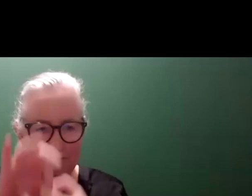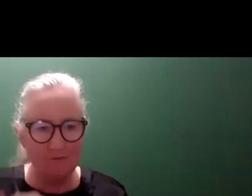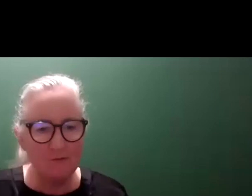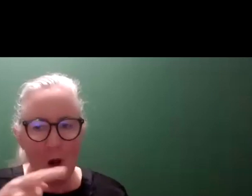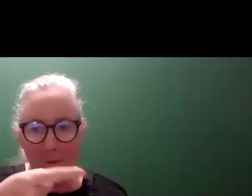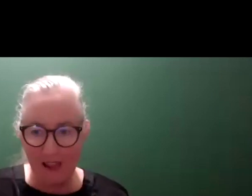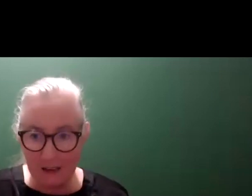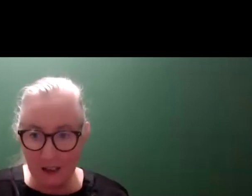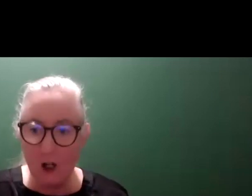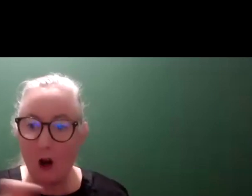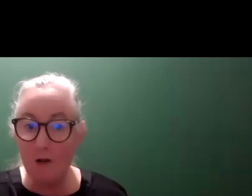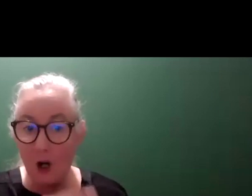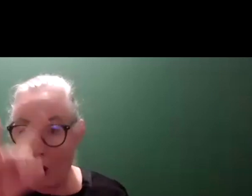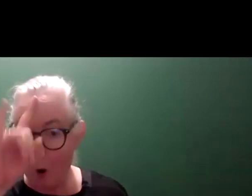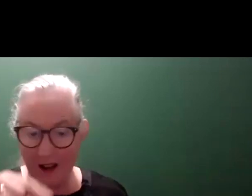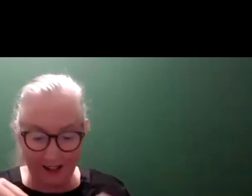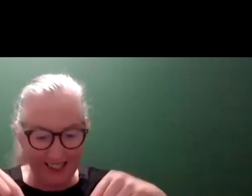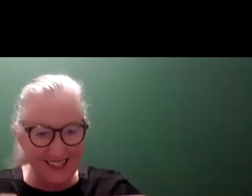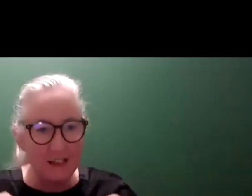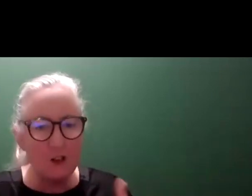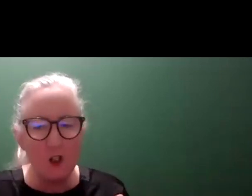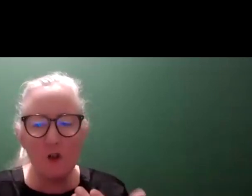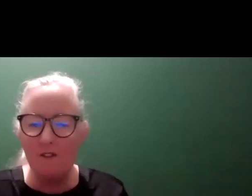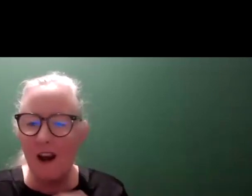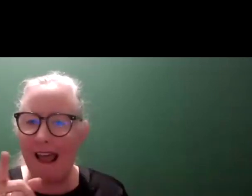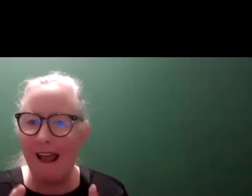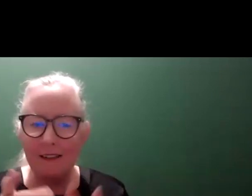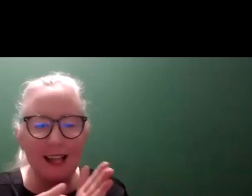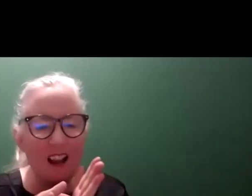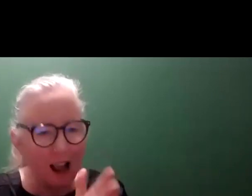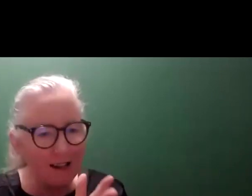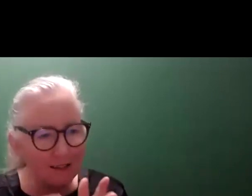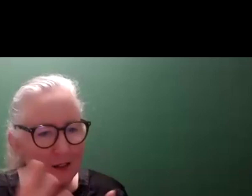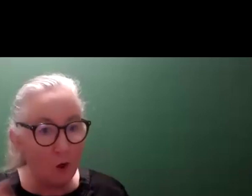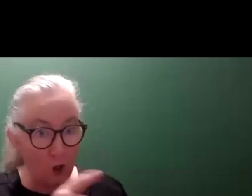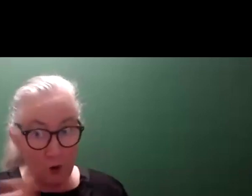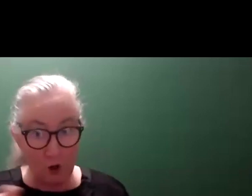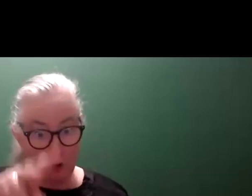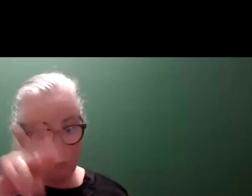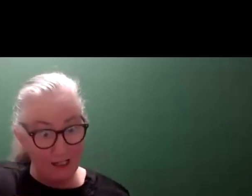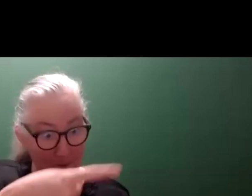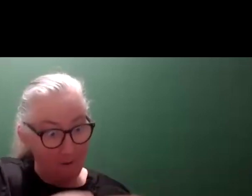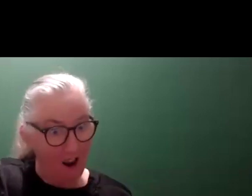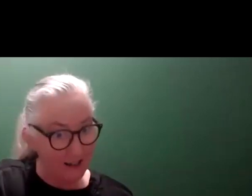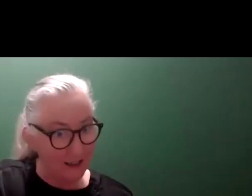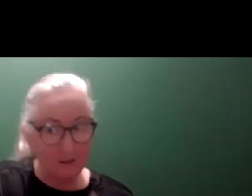And we really hope that this will be useful as a guide to you when you're reading the policy document.